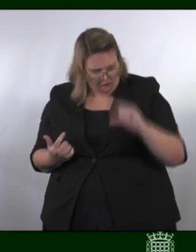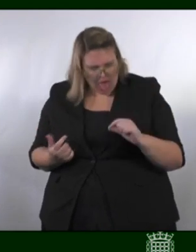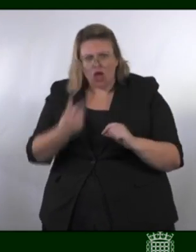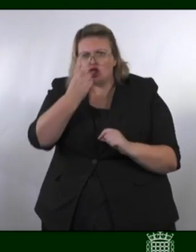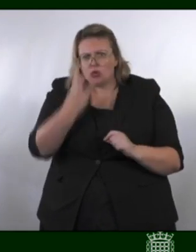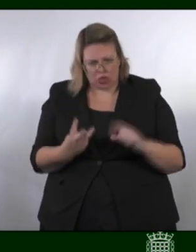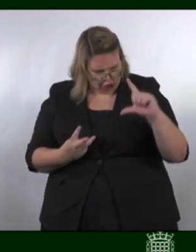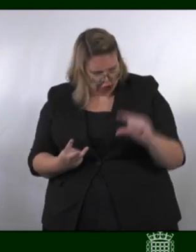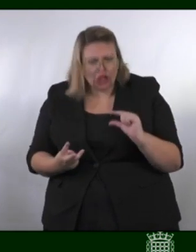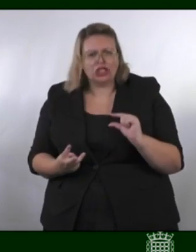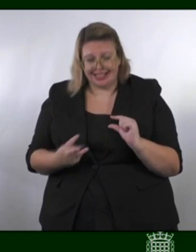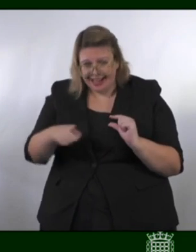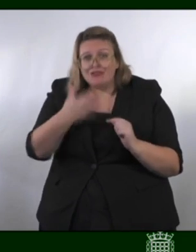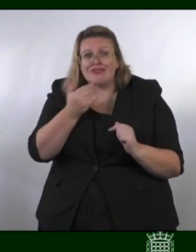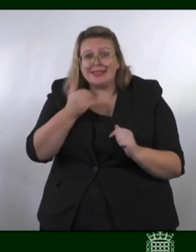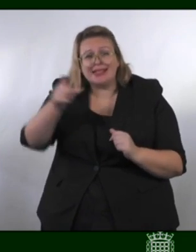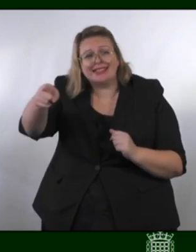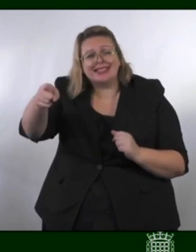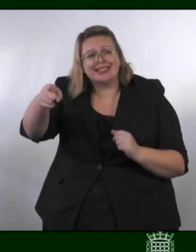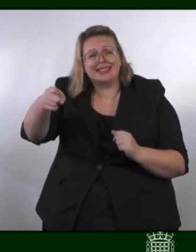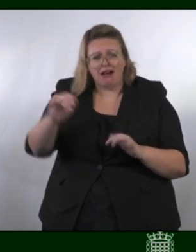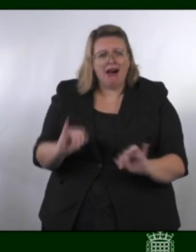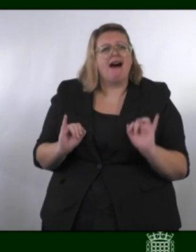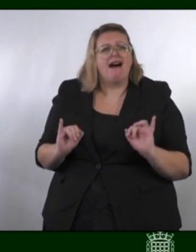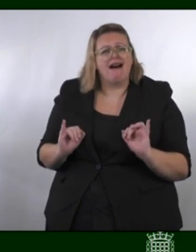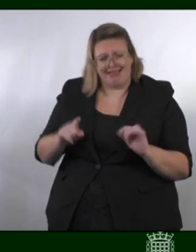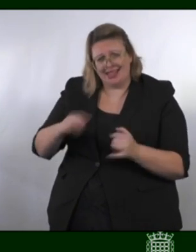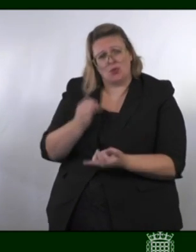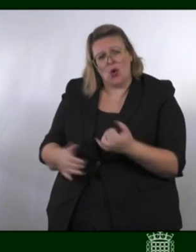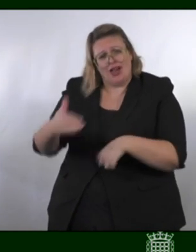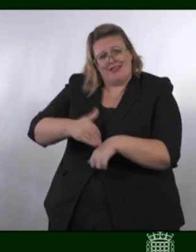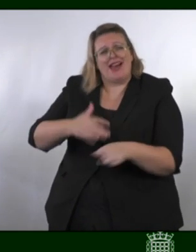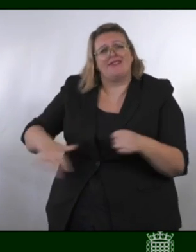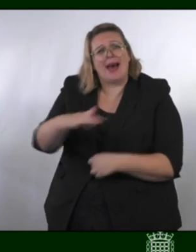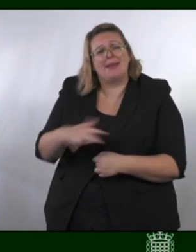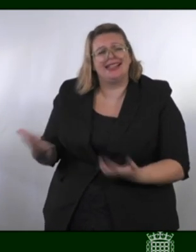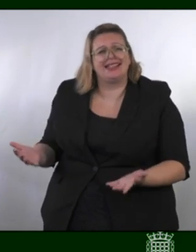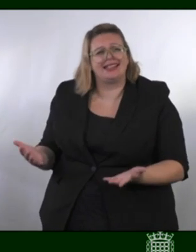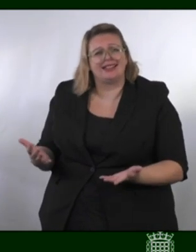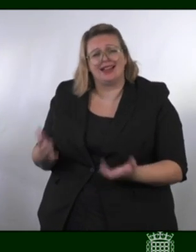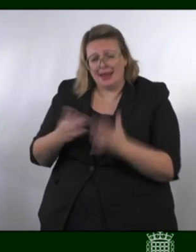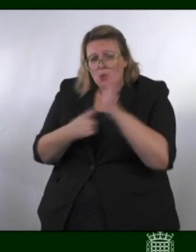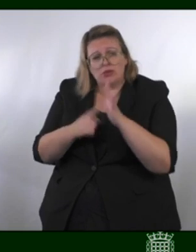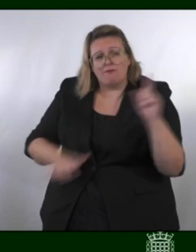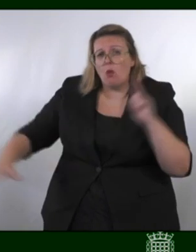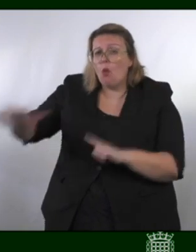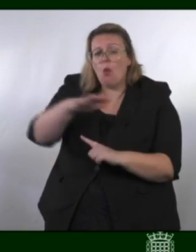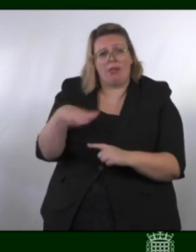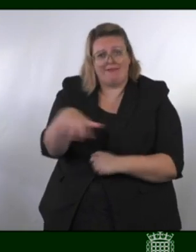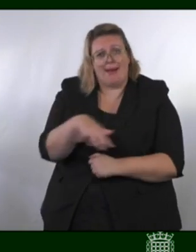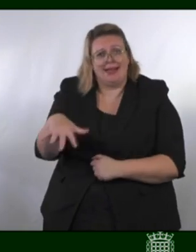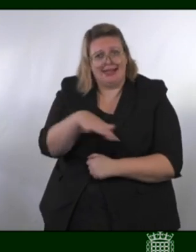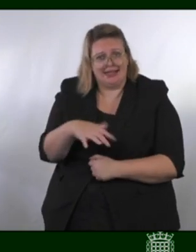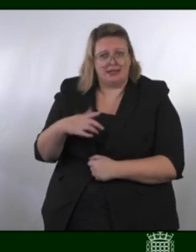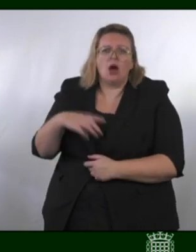wages in the run-up to Christmas. And this matters to families everywhere, Mr. Speaker, because we know further restrictions will be